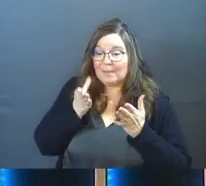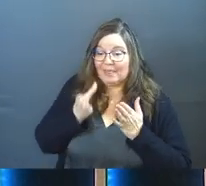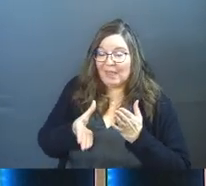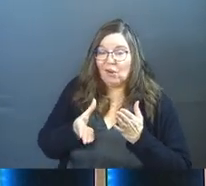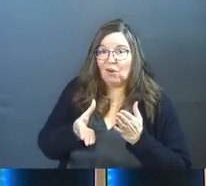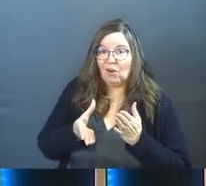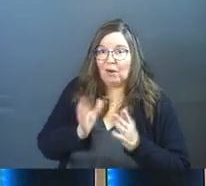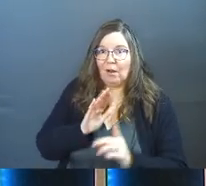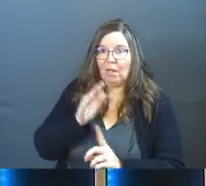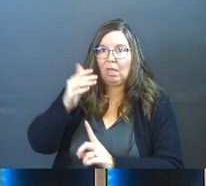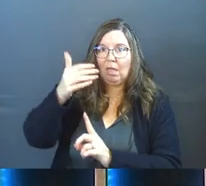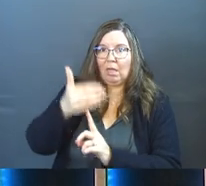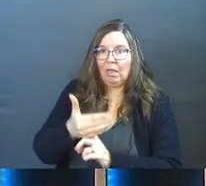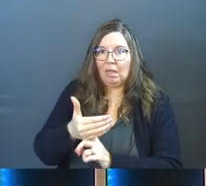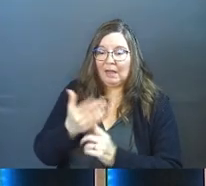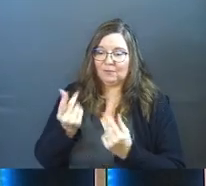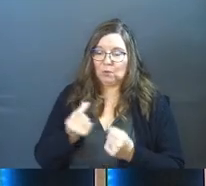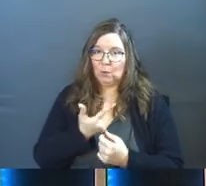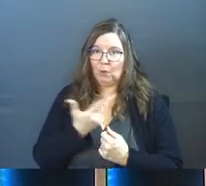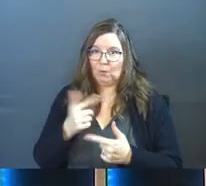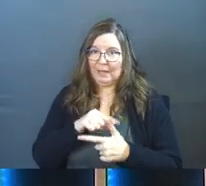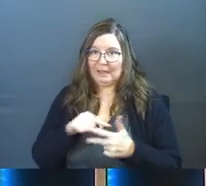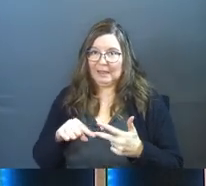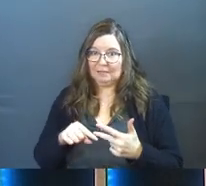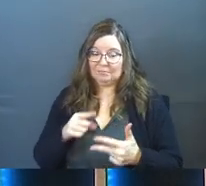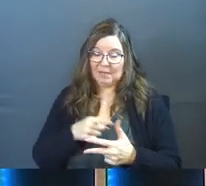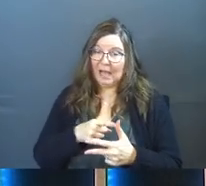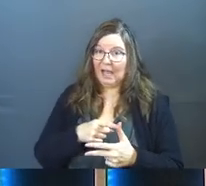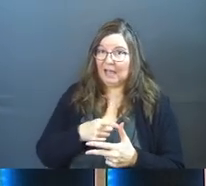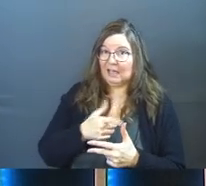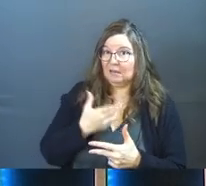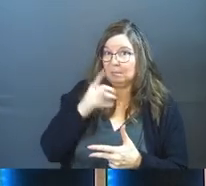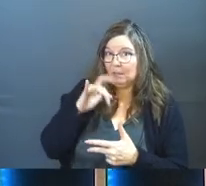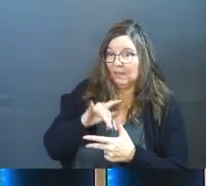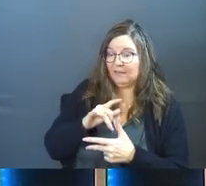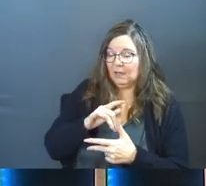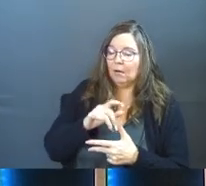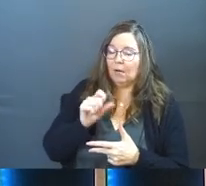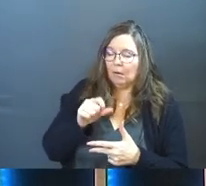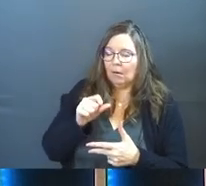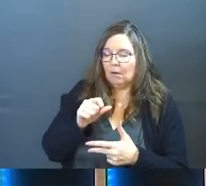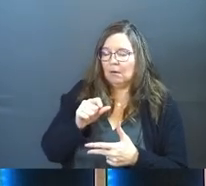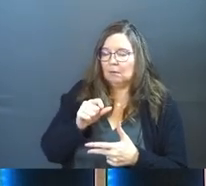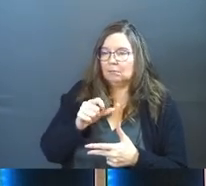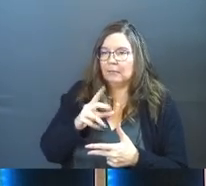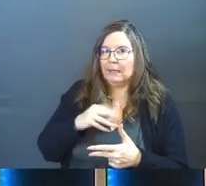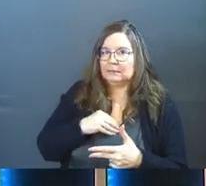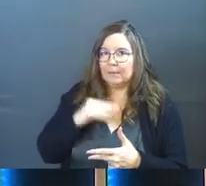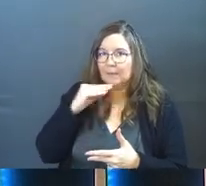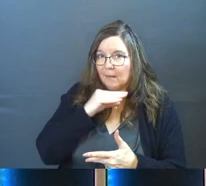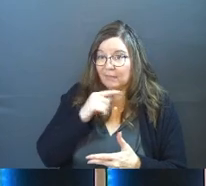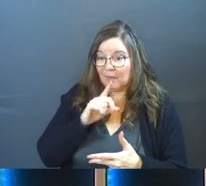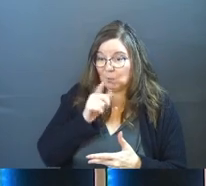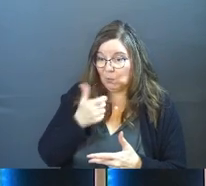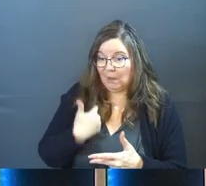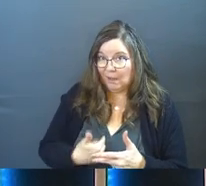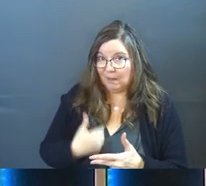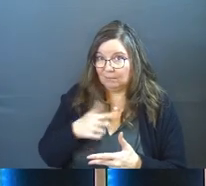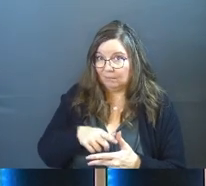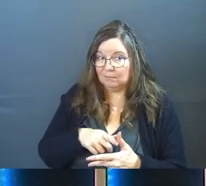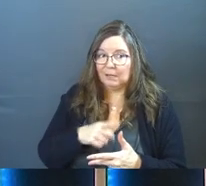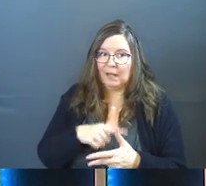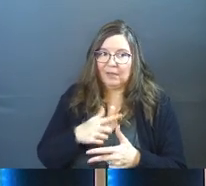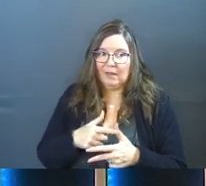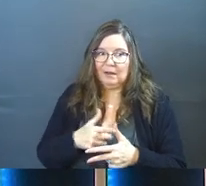present, I got to do one of three things with it. I can believe it. I can believe that's actually who I am. And then I kind of